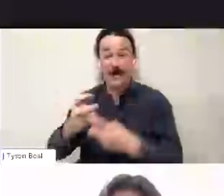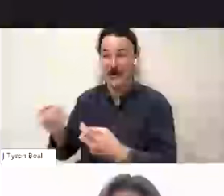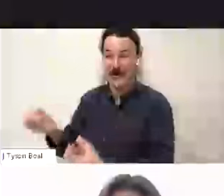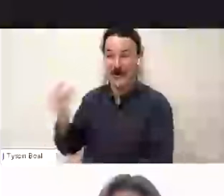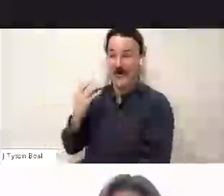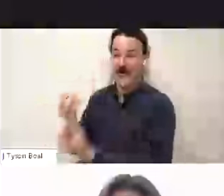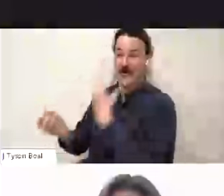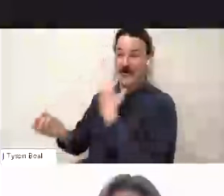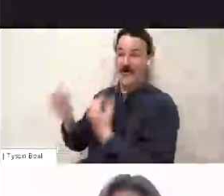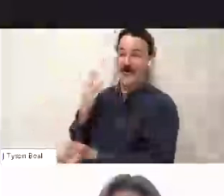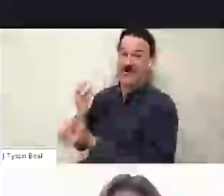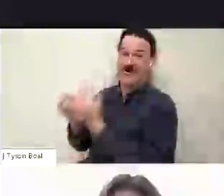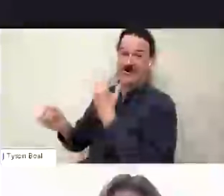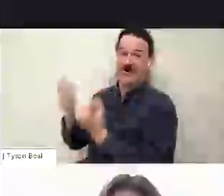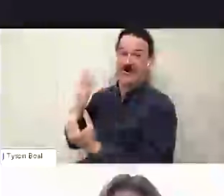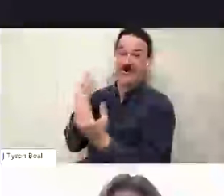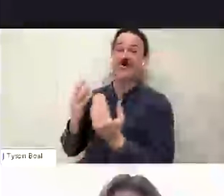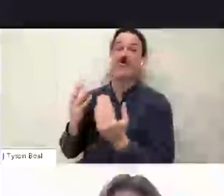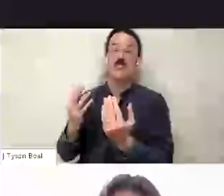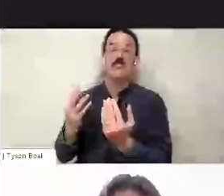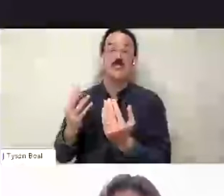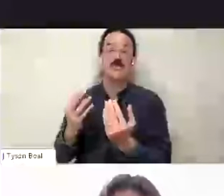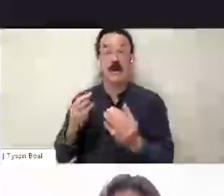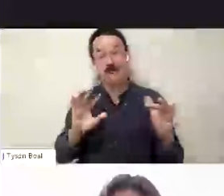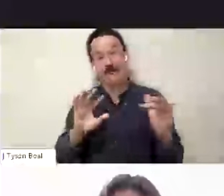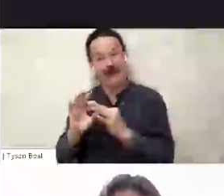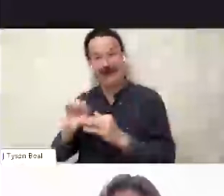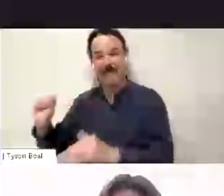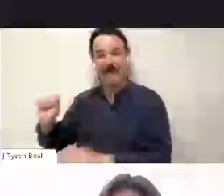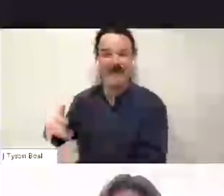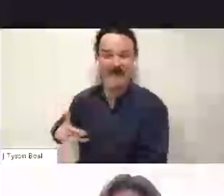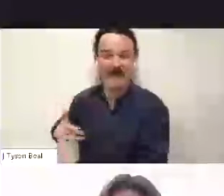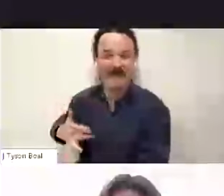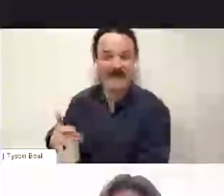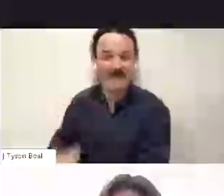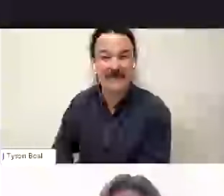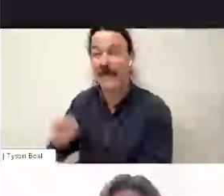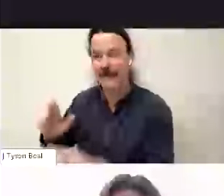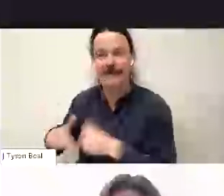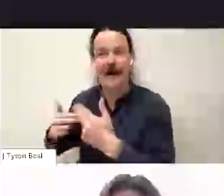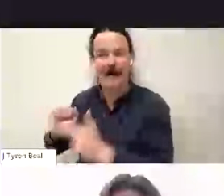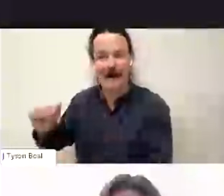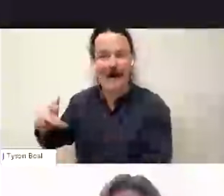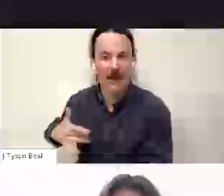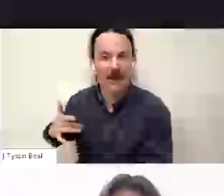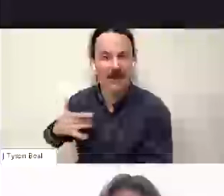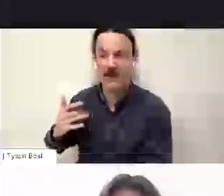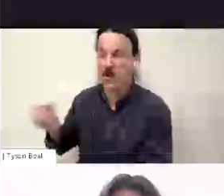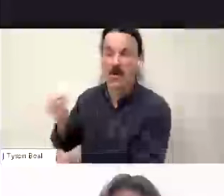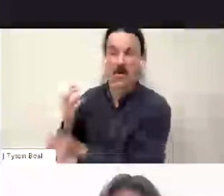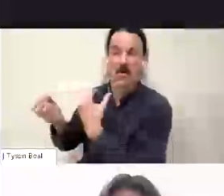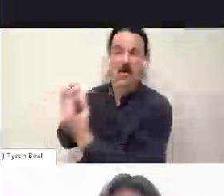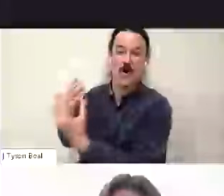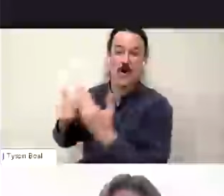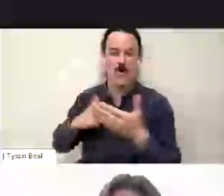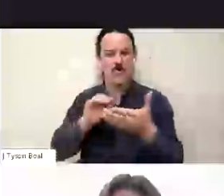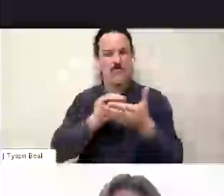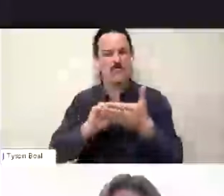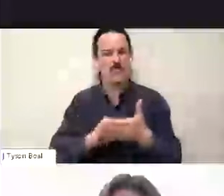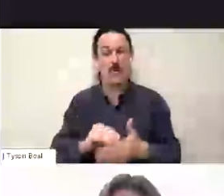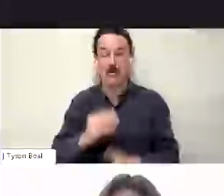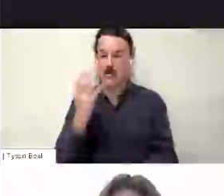every aspect of the life of a First Nations person with disability and their family. So very serious discrimination